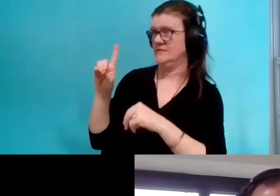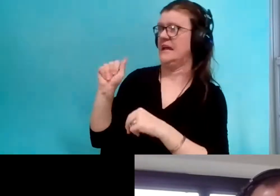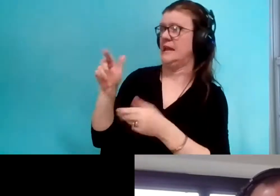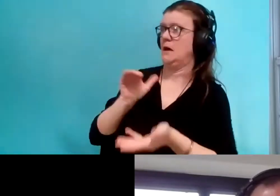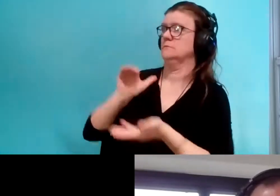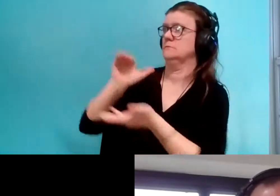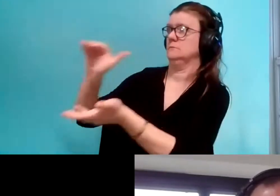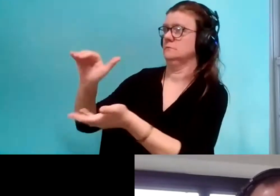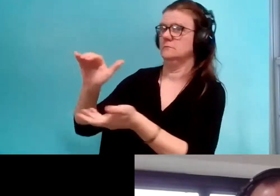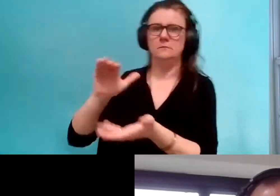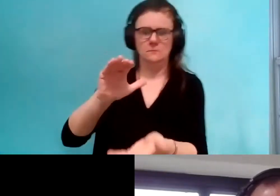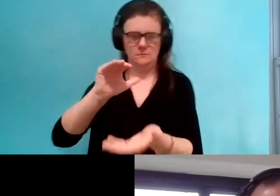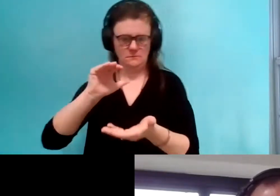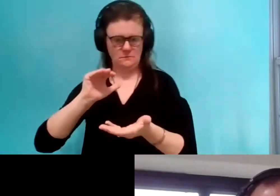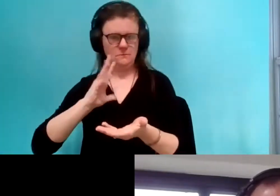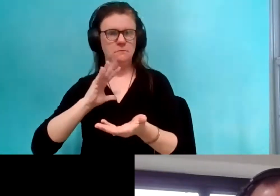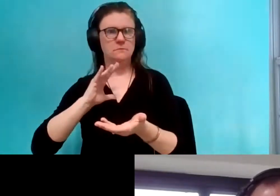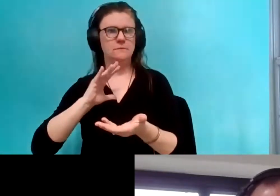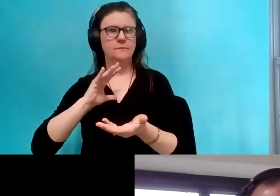but also